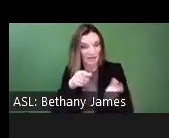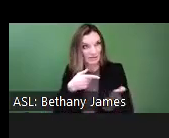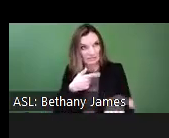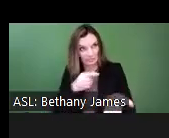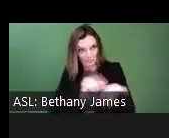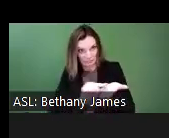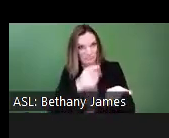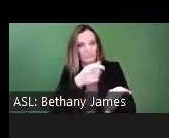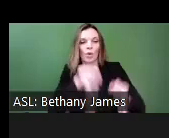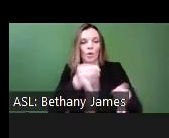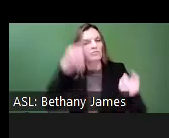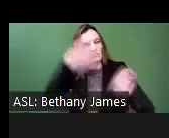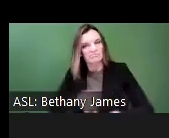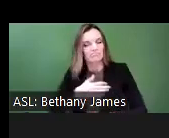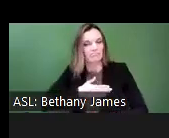considering